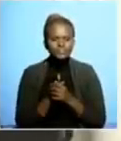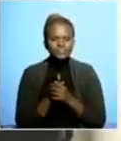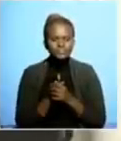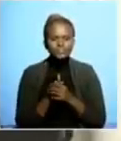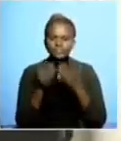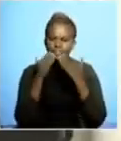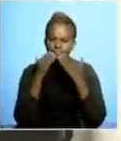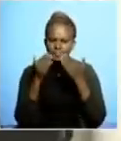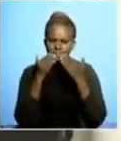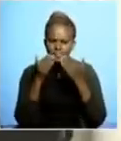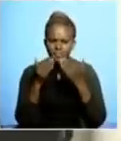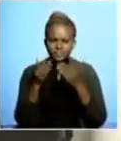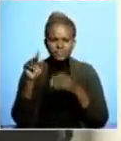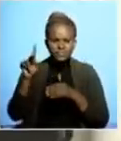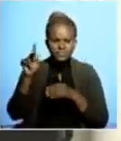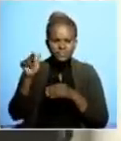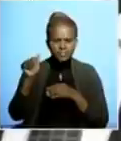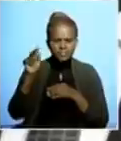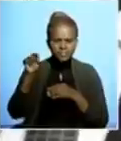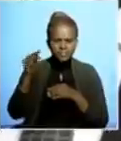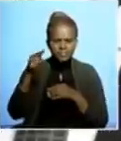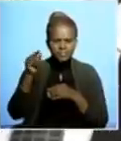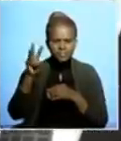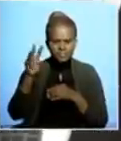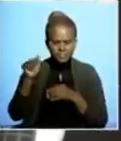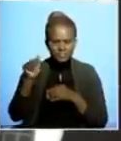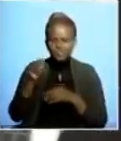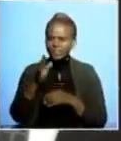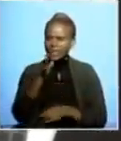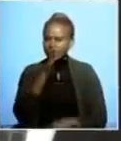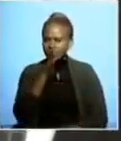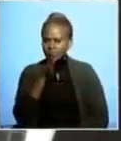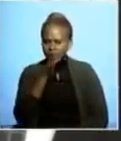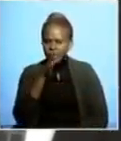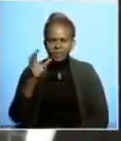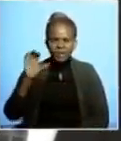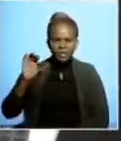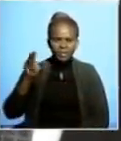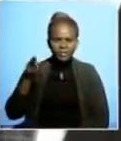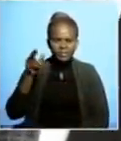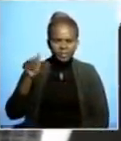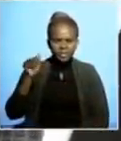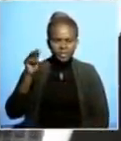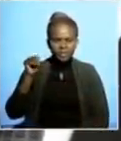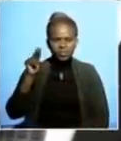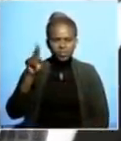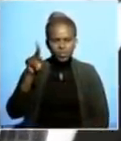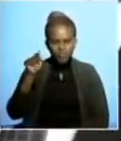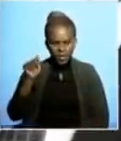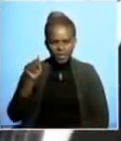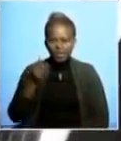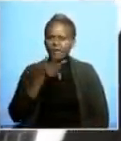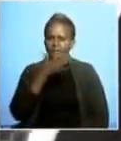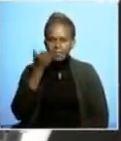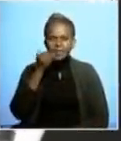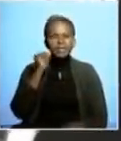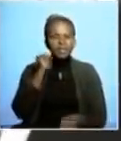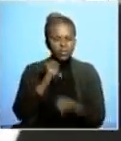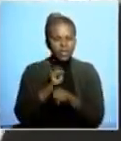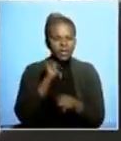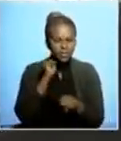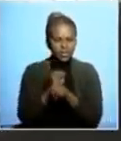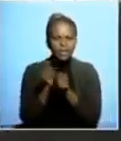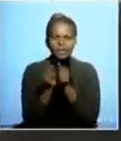Thank you. So Madam Chimuka, Madam Nawa Chimuka, you have to work